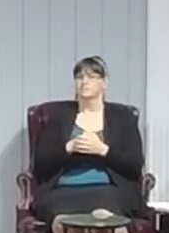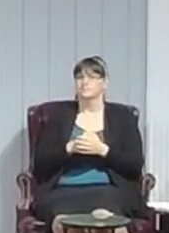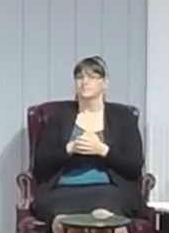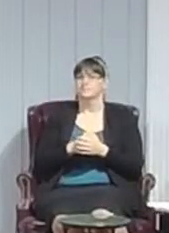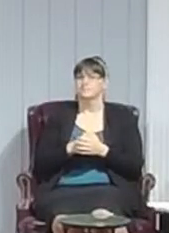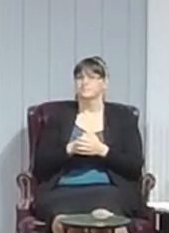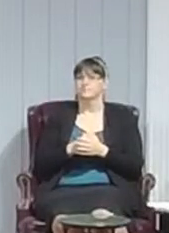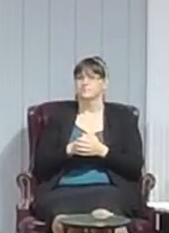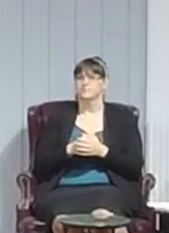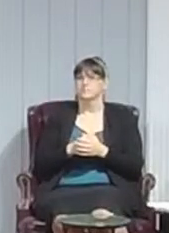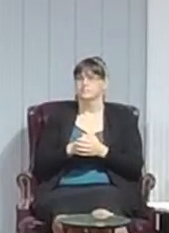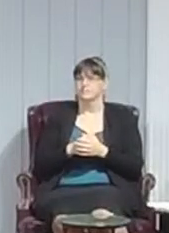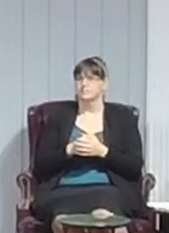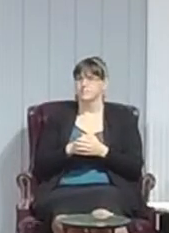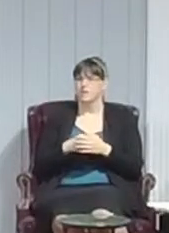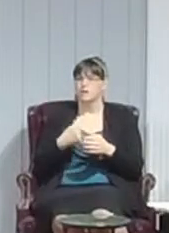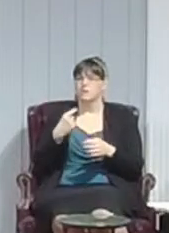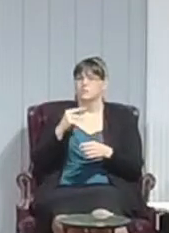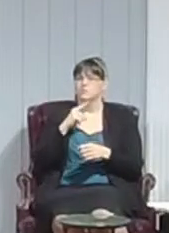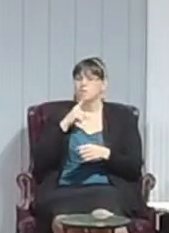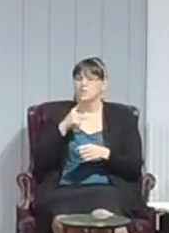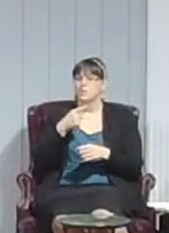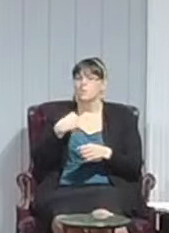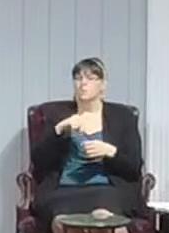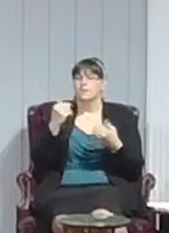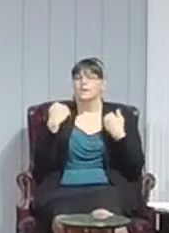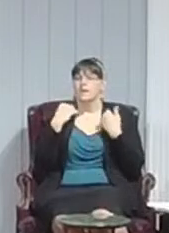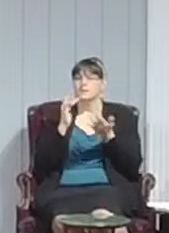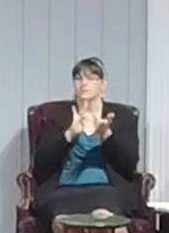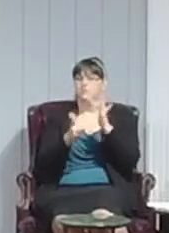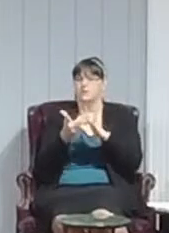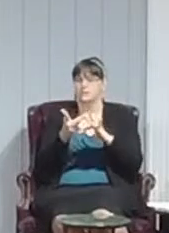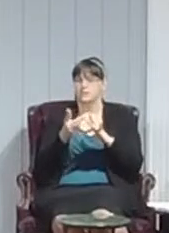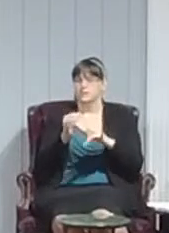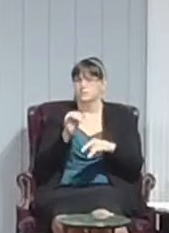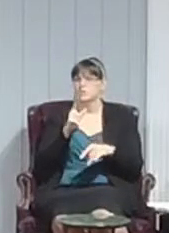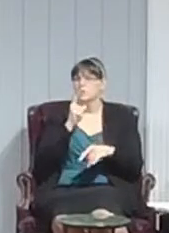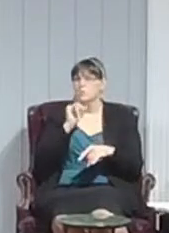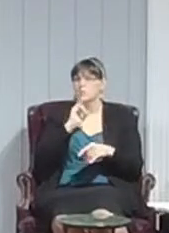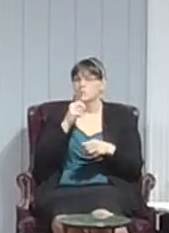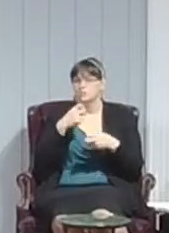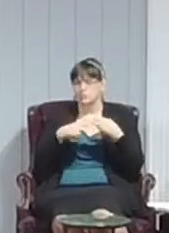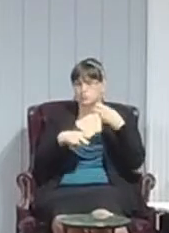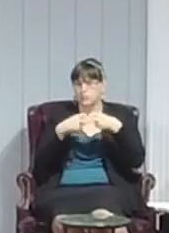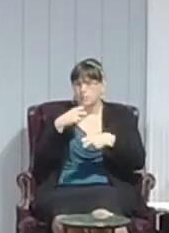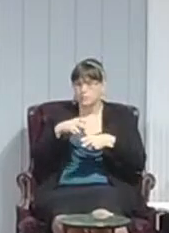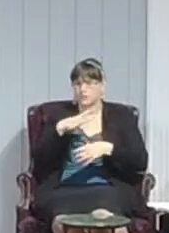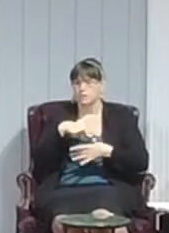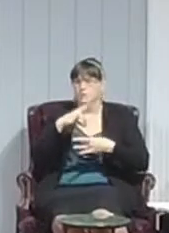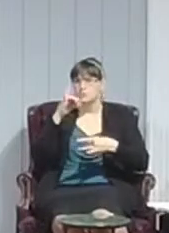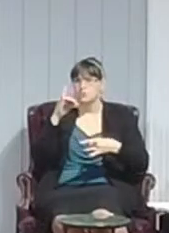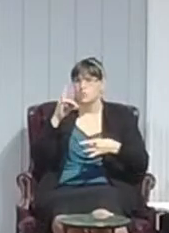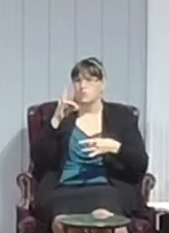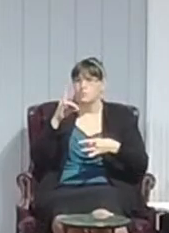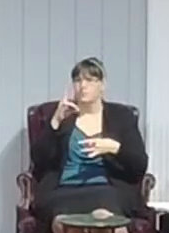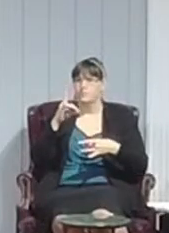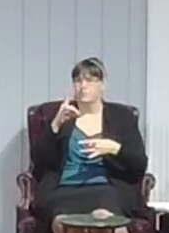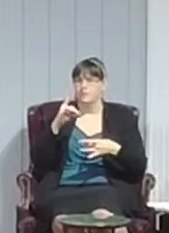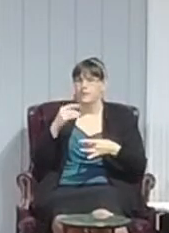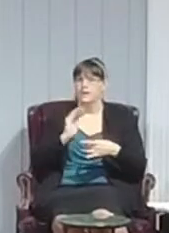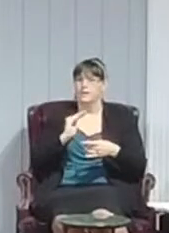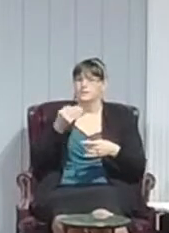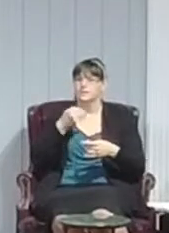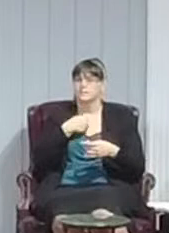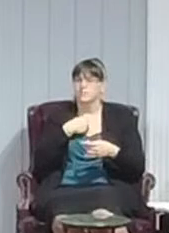But so we got Jesus. He tells, he is troubled in his soul, and Jesus is troubled in his